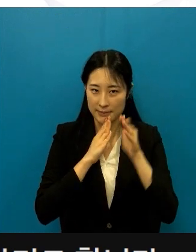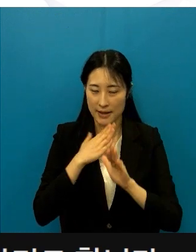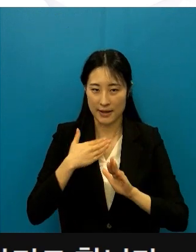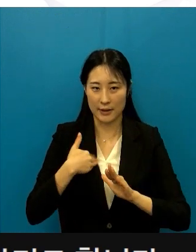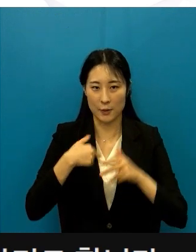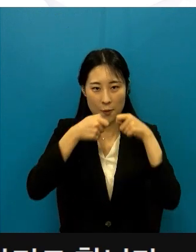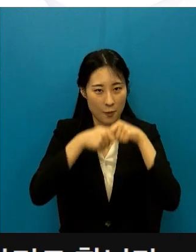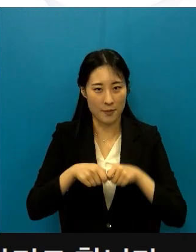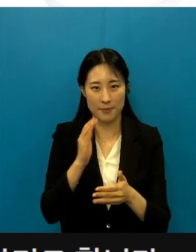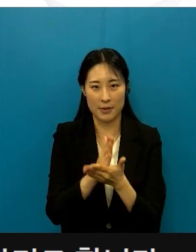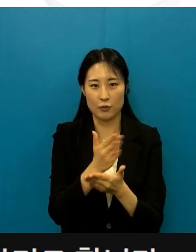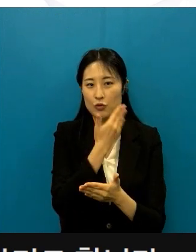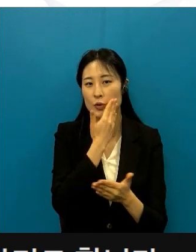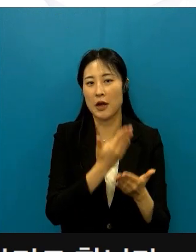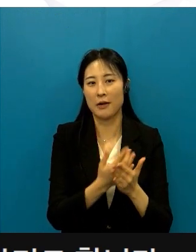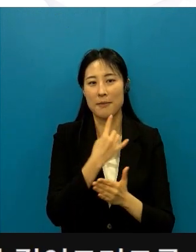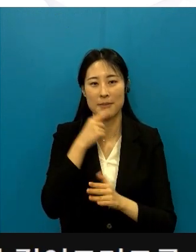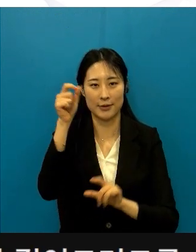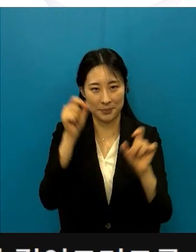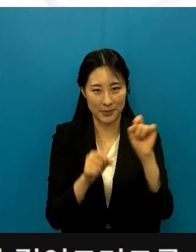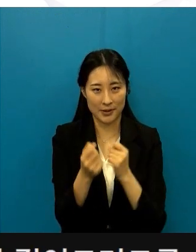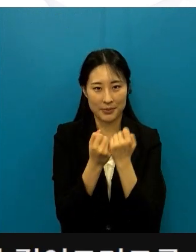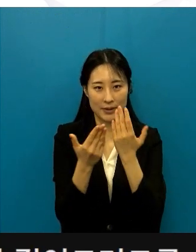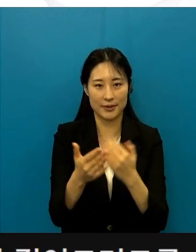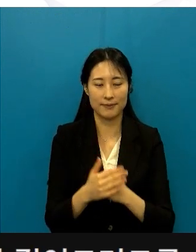Germany. They are